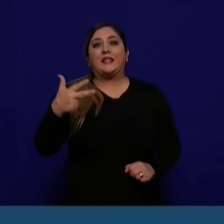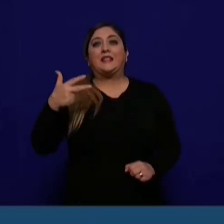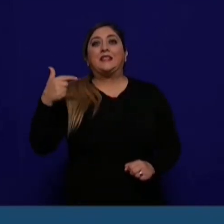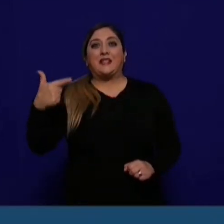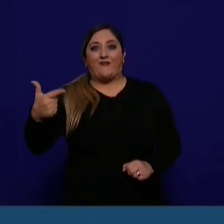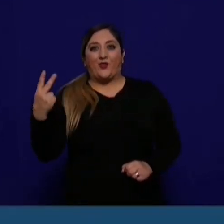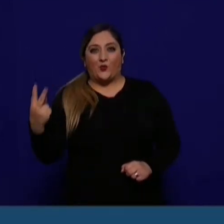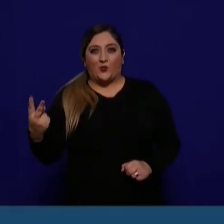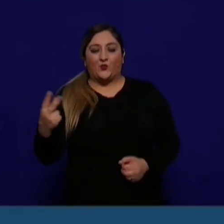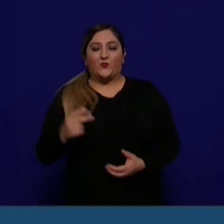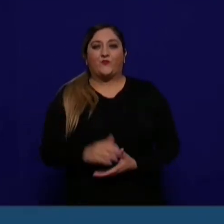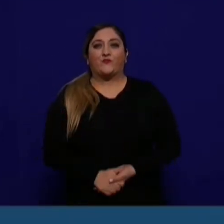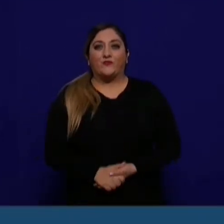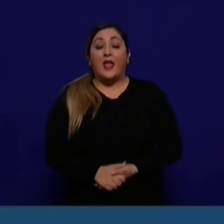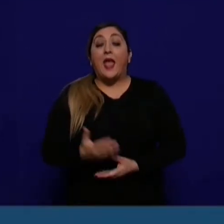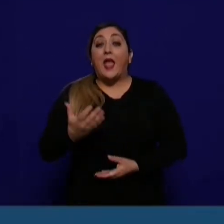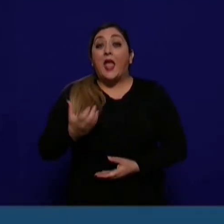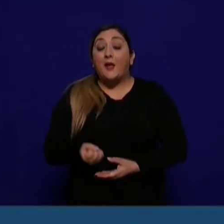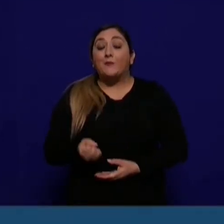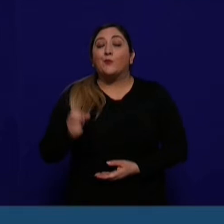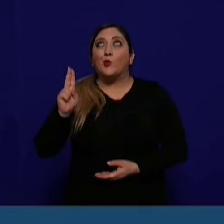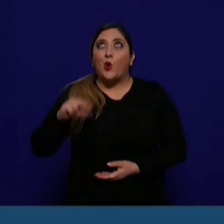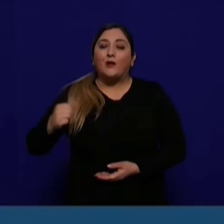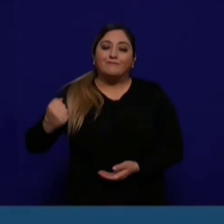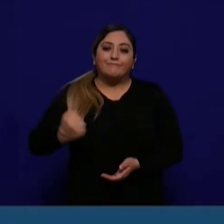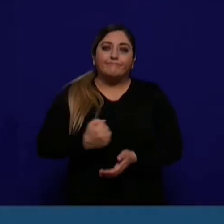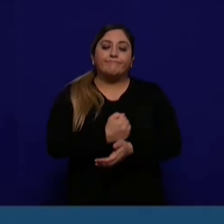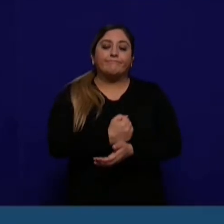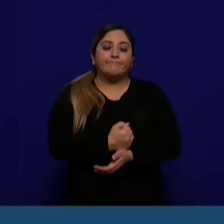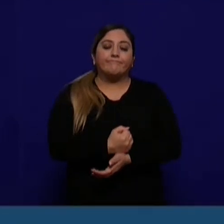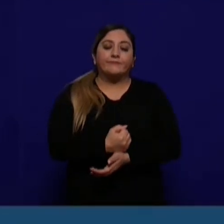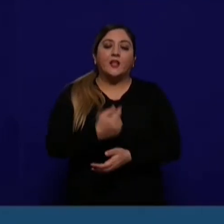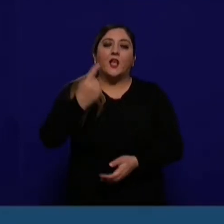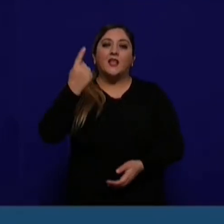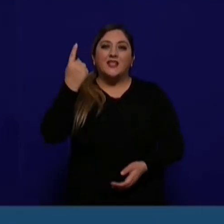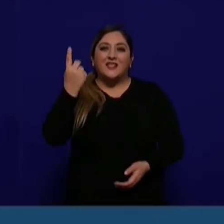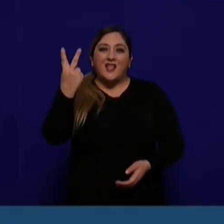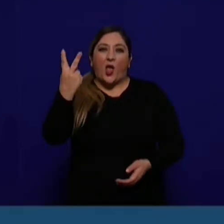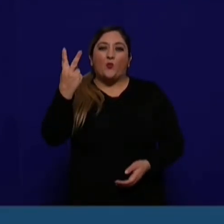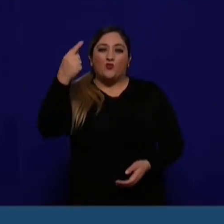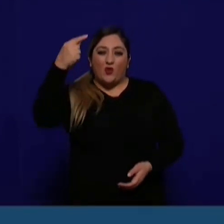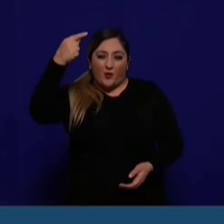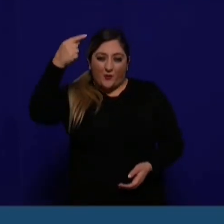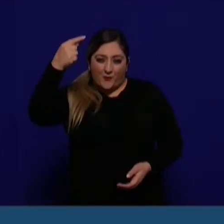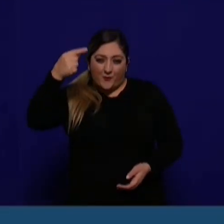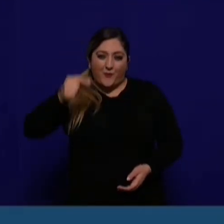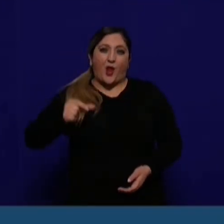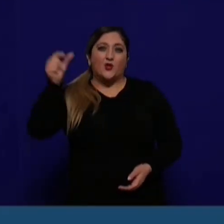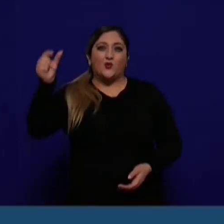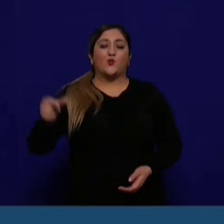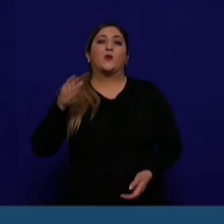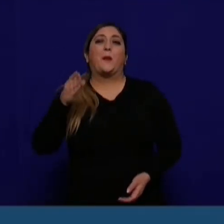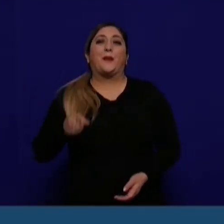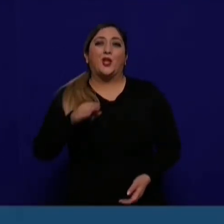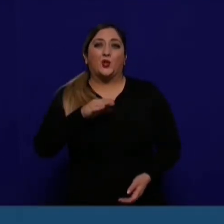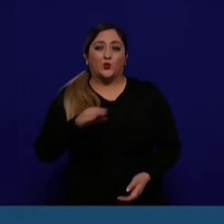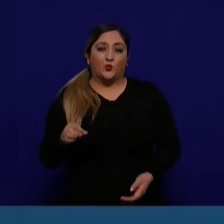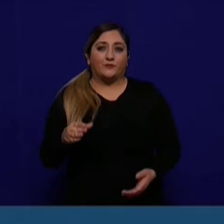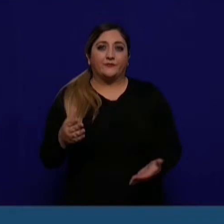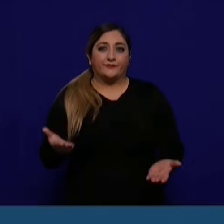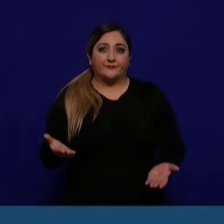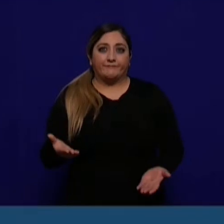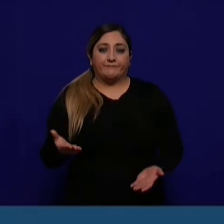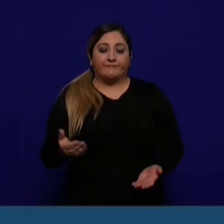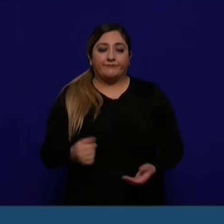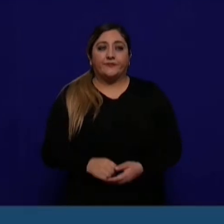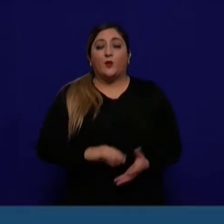28,872 u kellna wkoll sfortunatament mill-raħla u kellna żewġ każijiet oħra rapportati ta' imwiet u allura t-total ta' każijiet